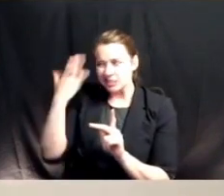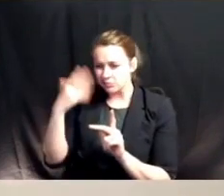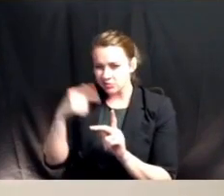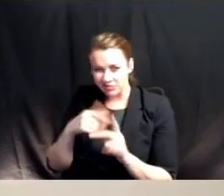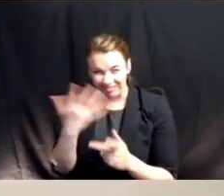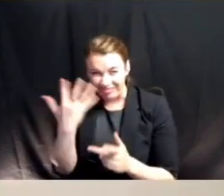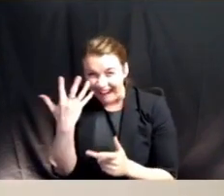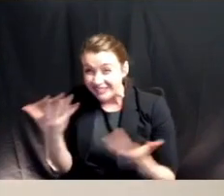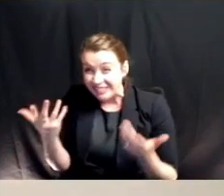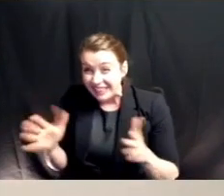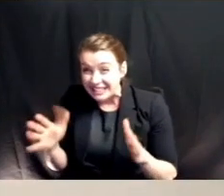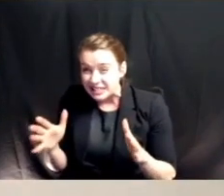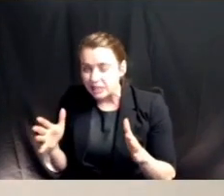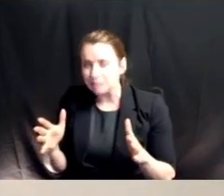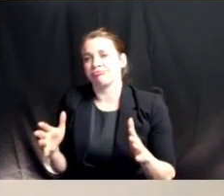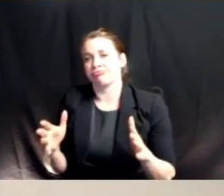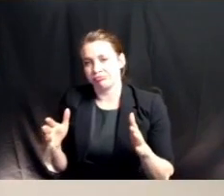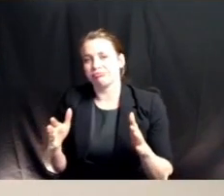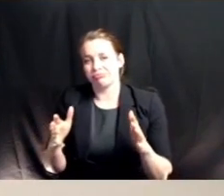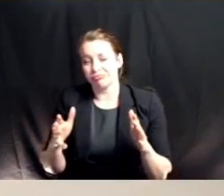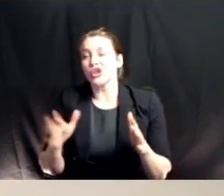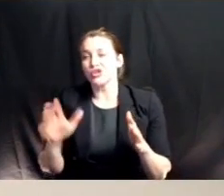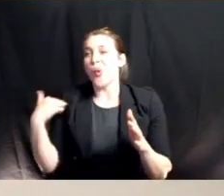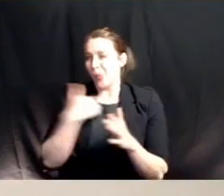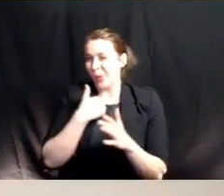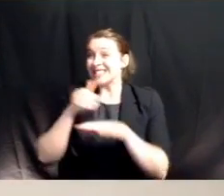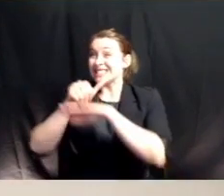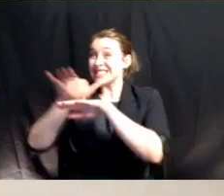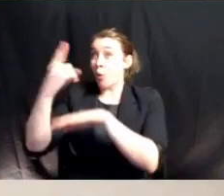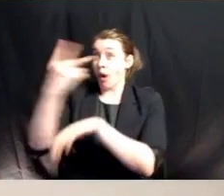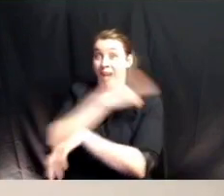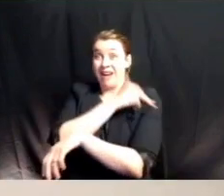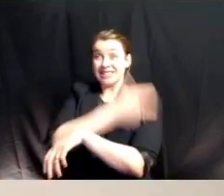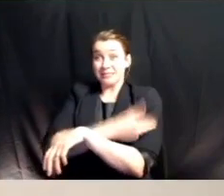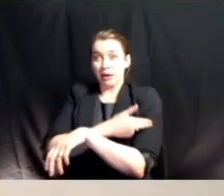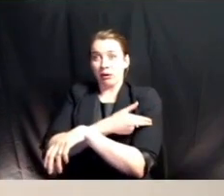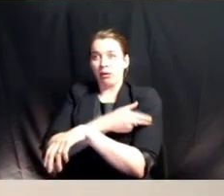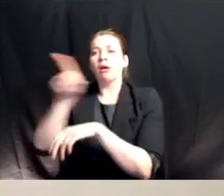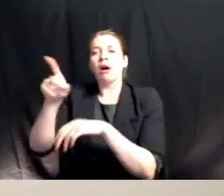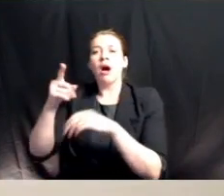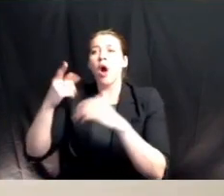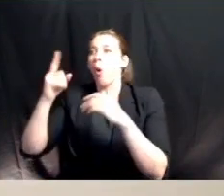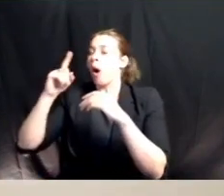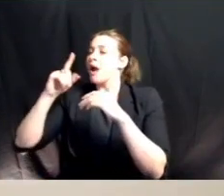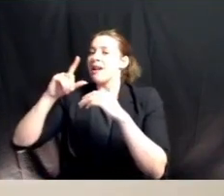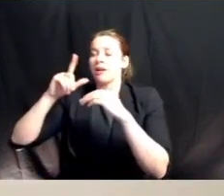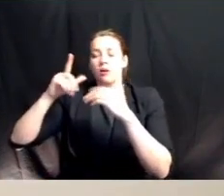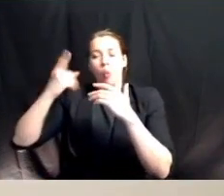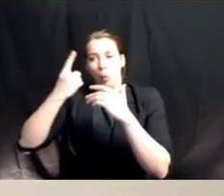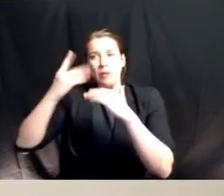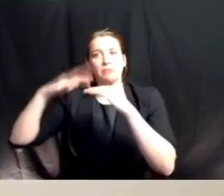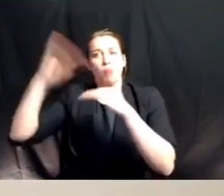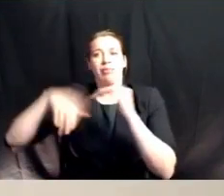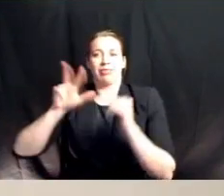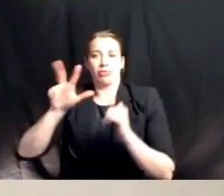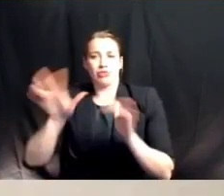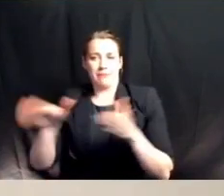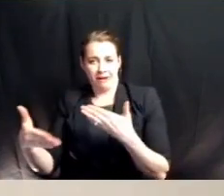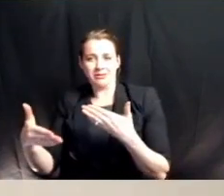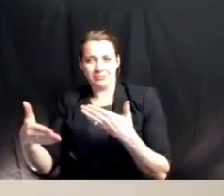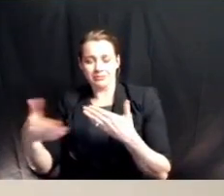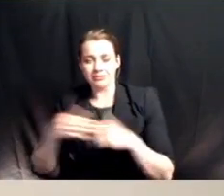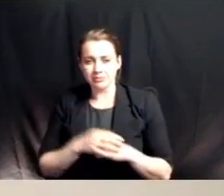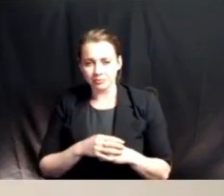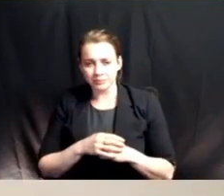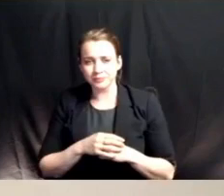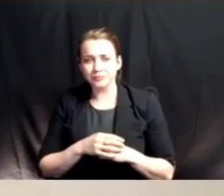that was given out was 3 cases. But again, I was thinking of the Restore Illinois region. So the